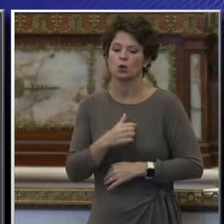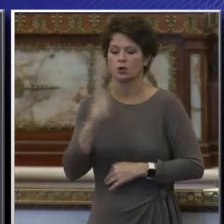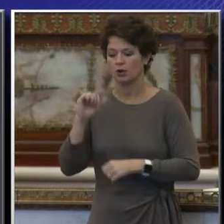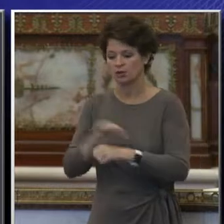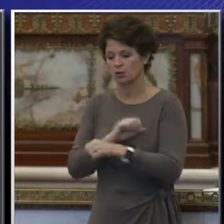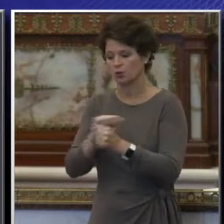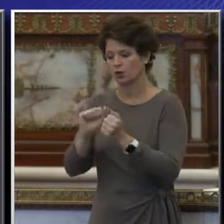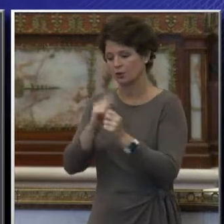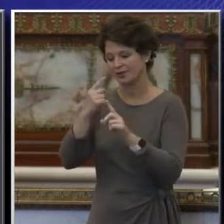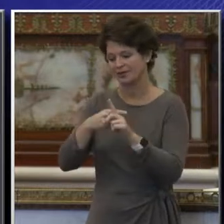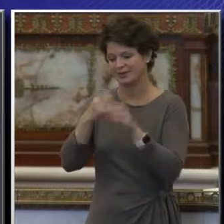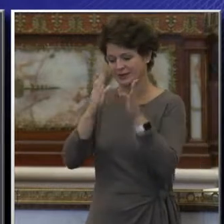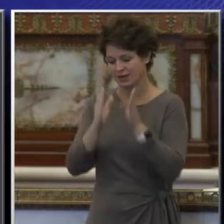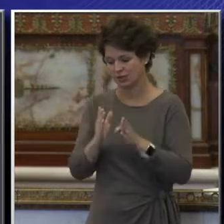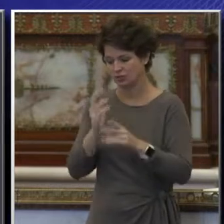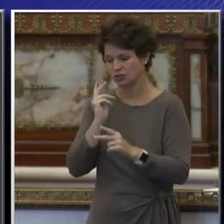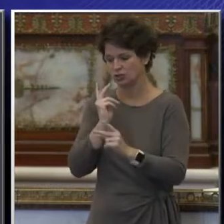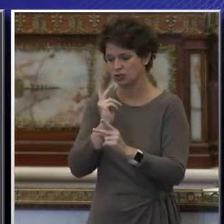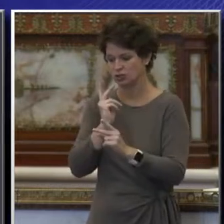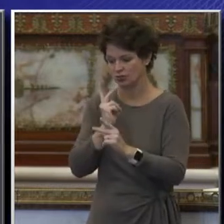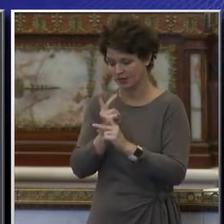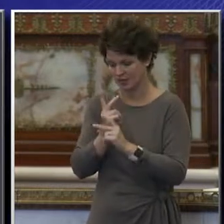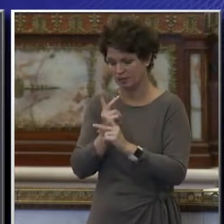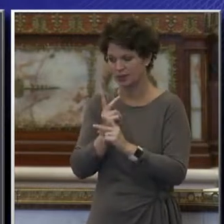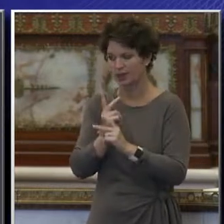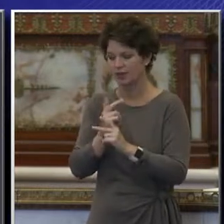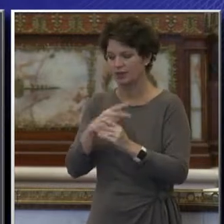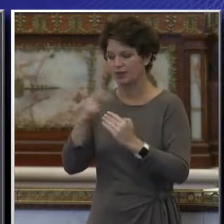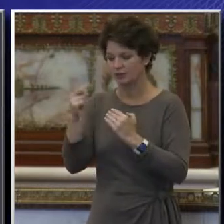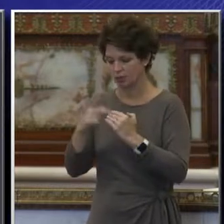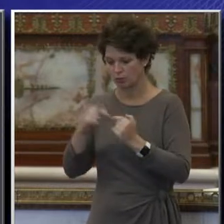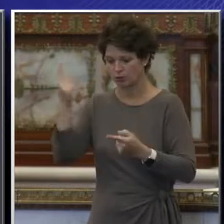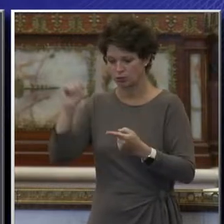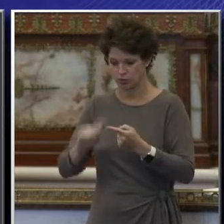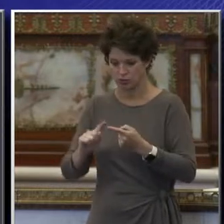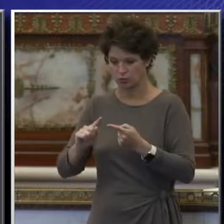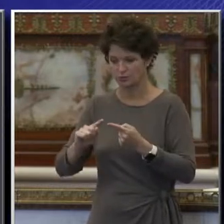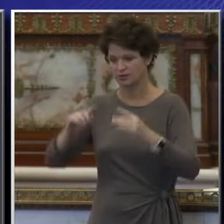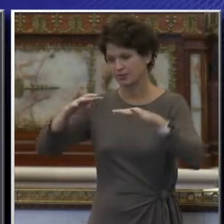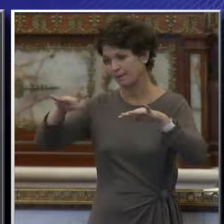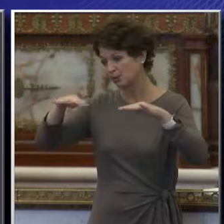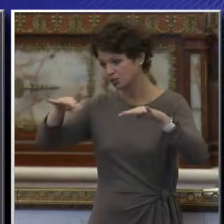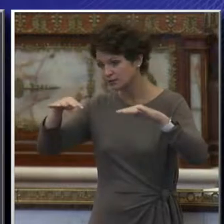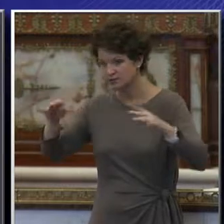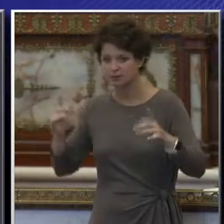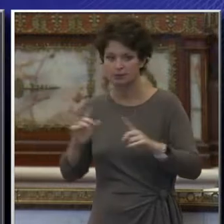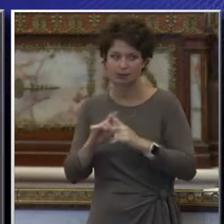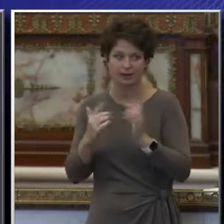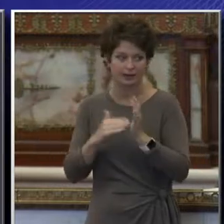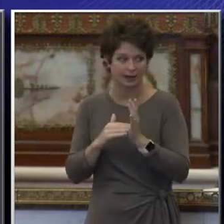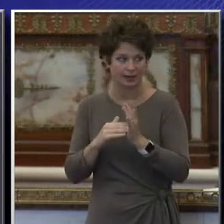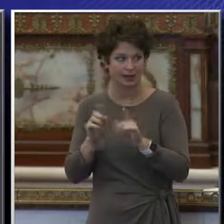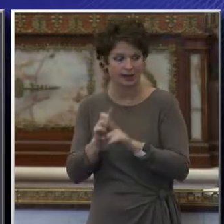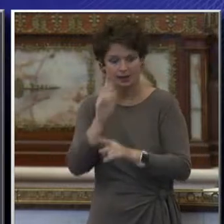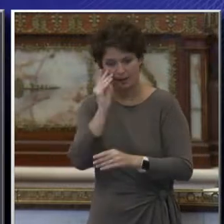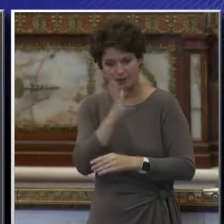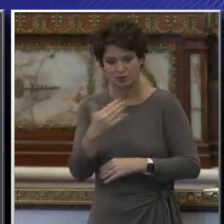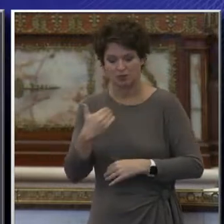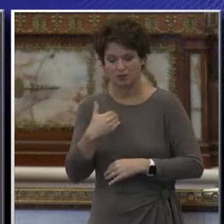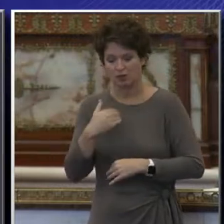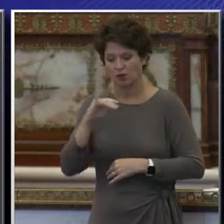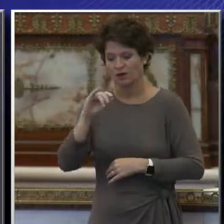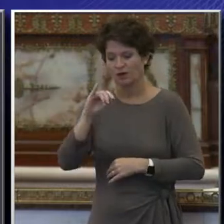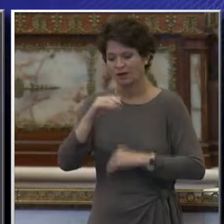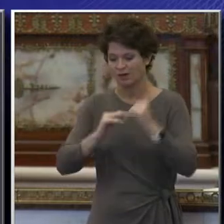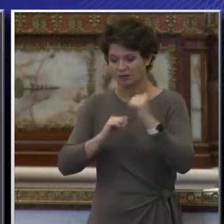our tenants to keep and try to implement programs to reduce emissions. Specifically, like I mentioned, infrastructure